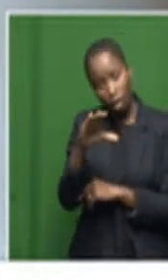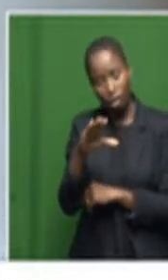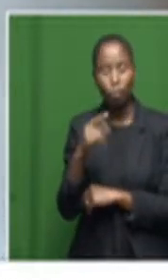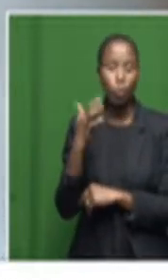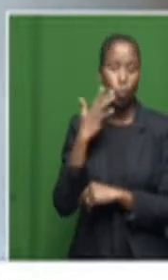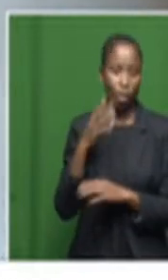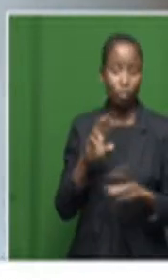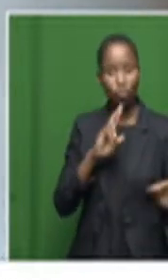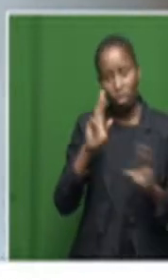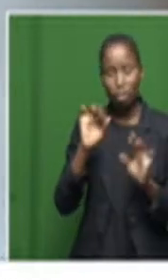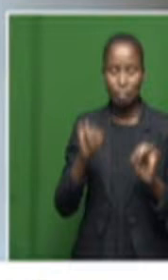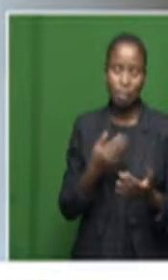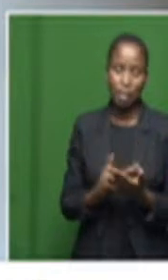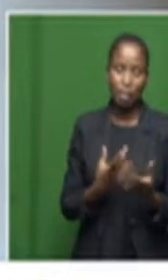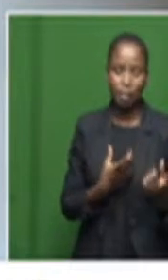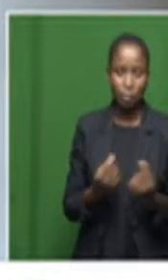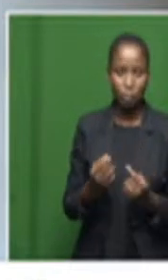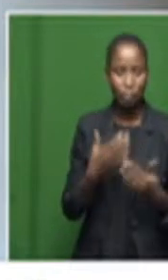two vaccines, Minister. Thanks.